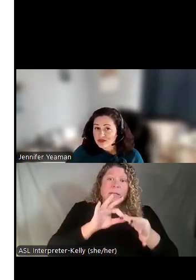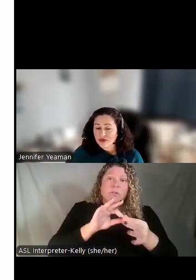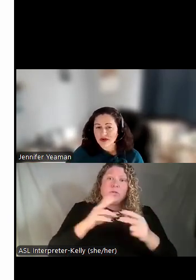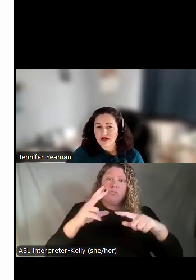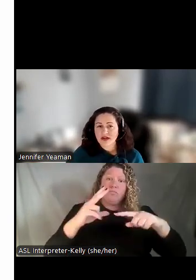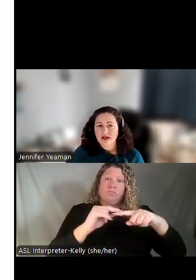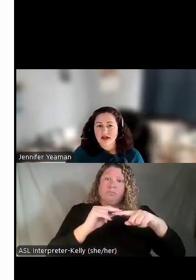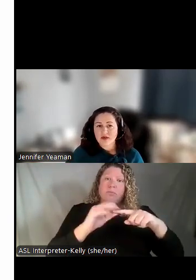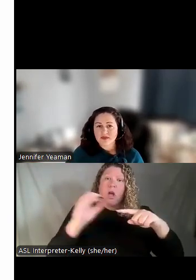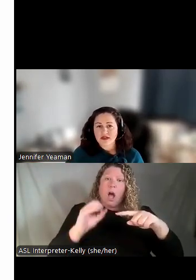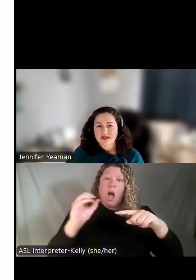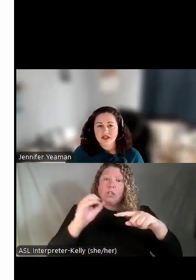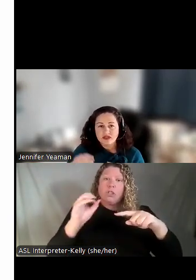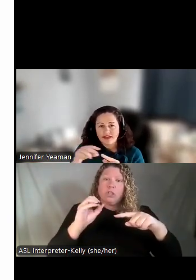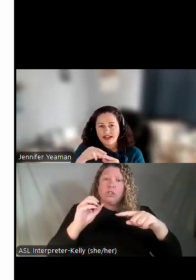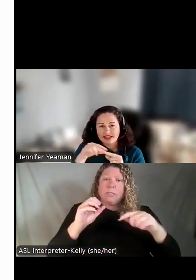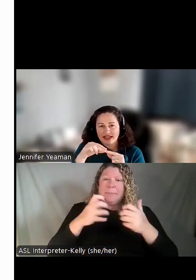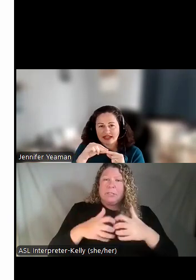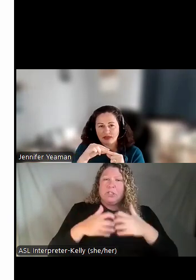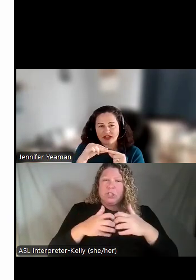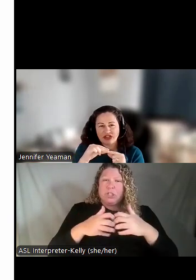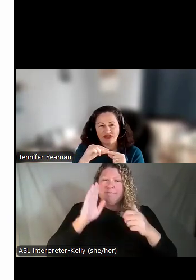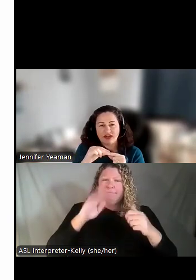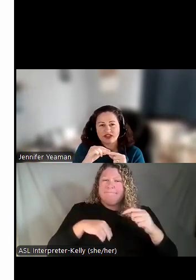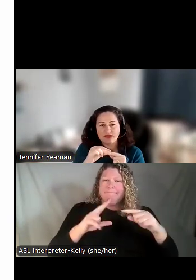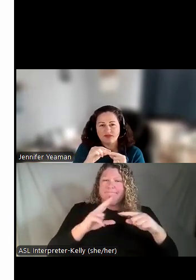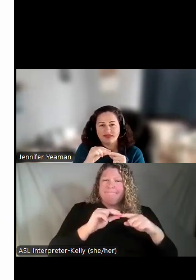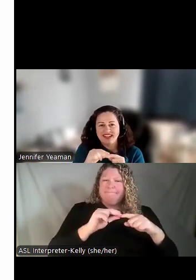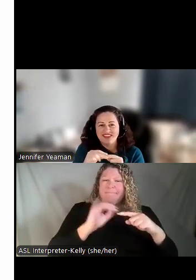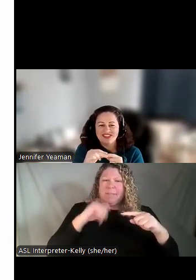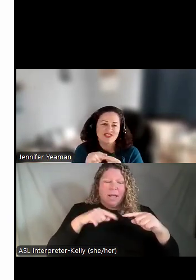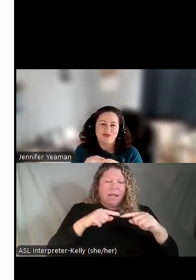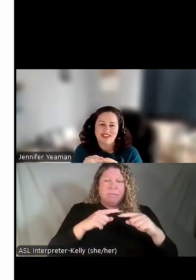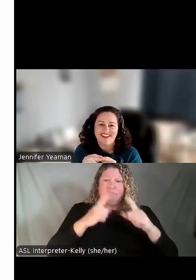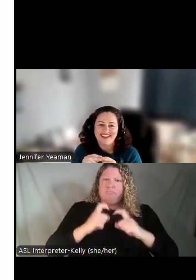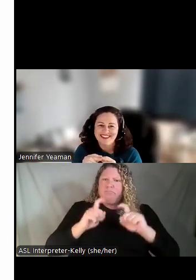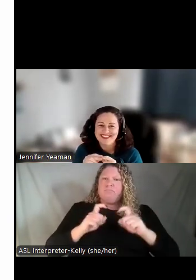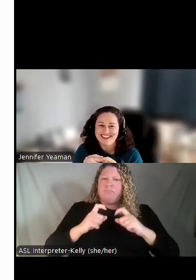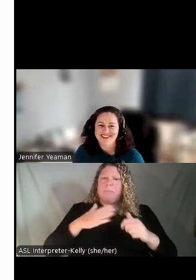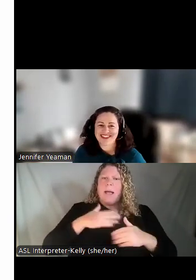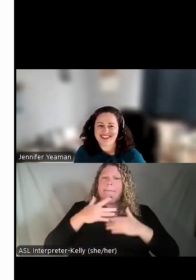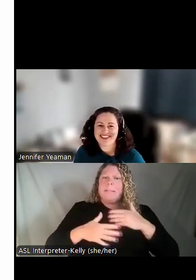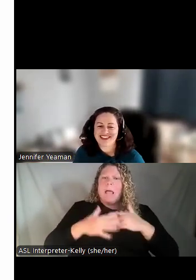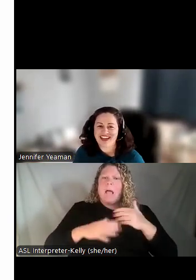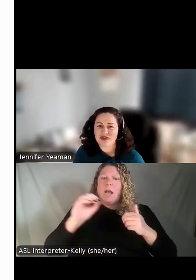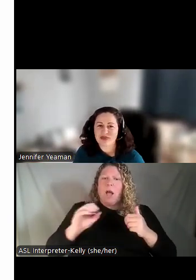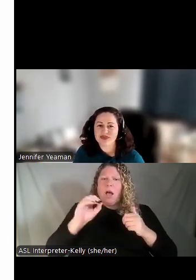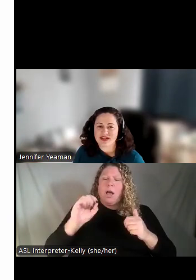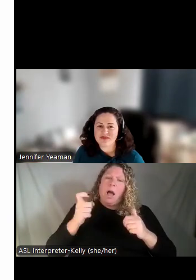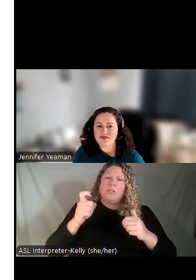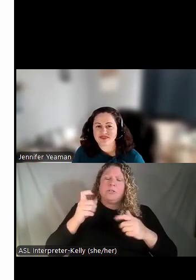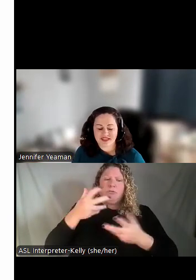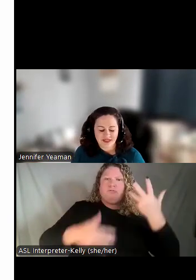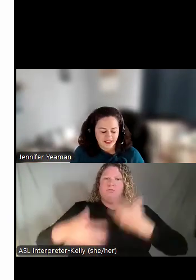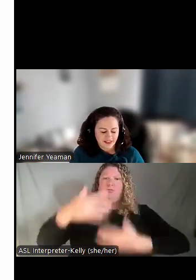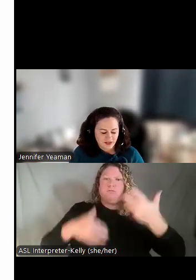have used one before. It's a little device that they clip onto your fingertip, and it measures your blood oxygen saturation and your pulse